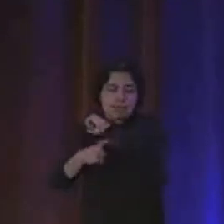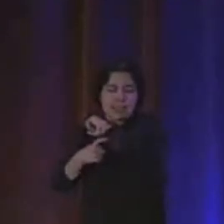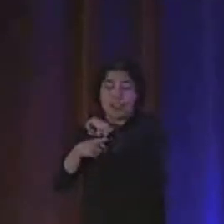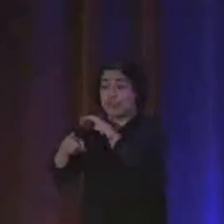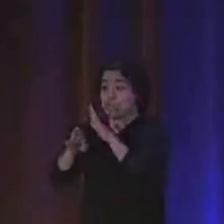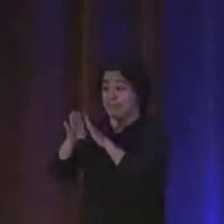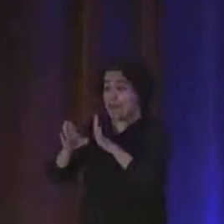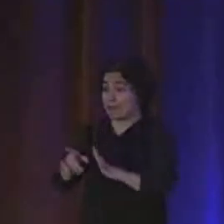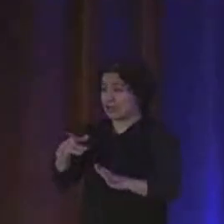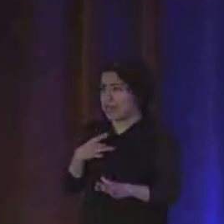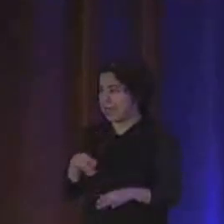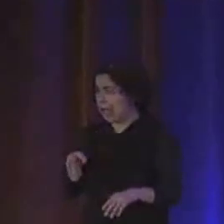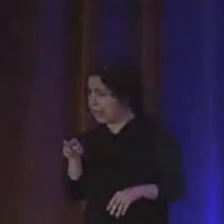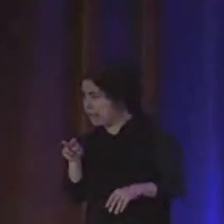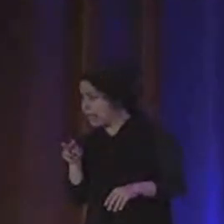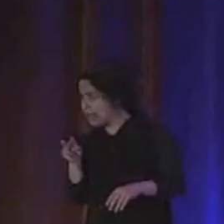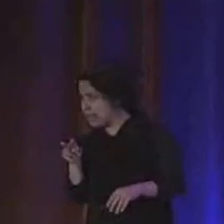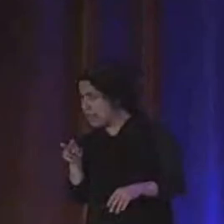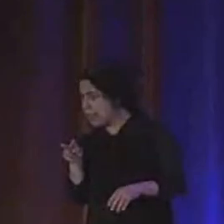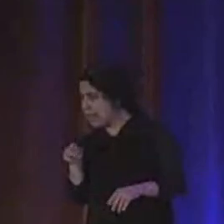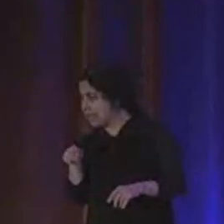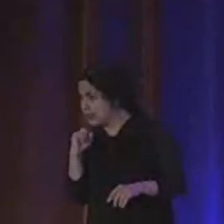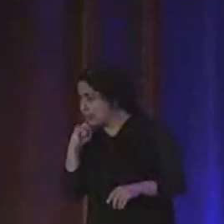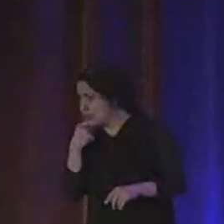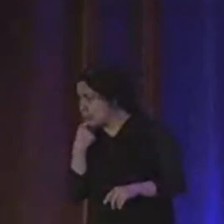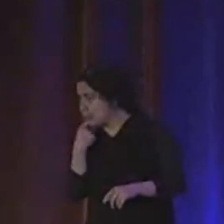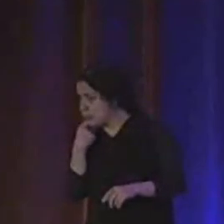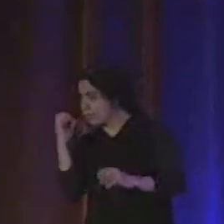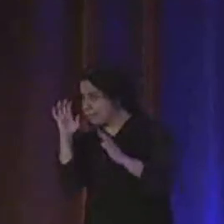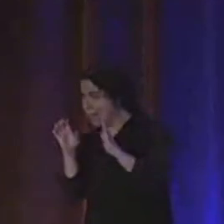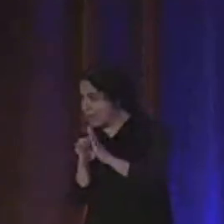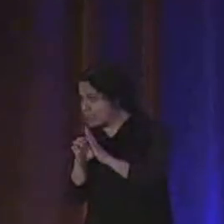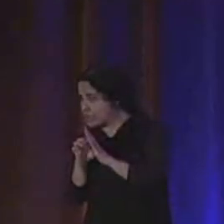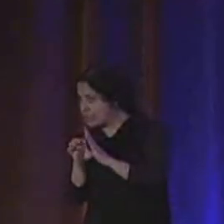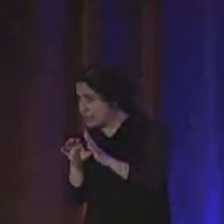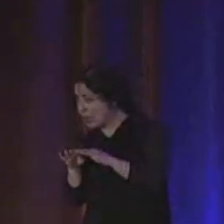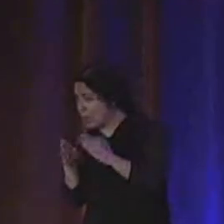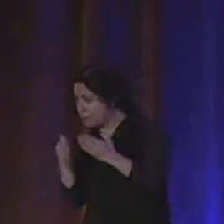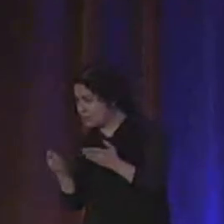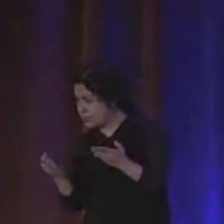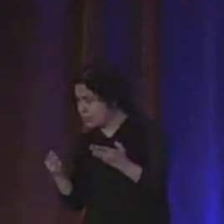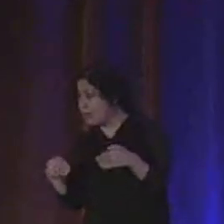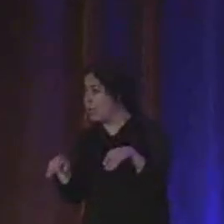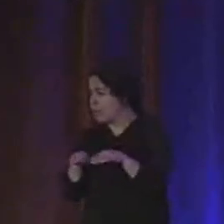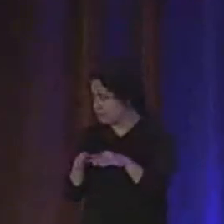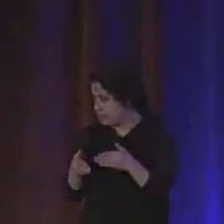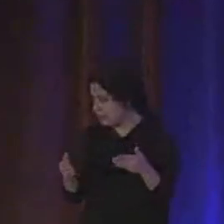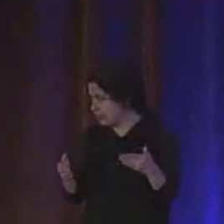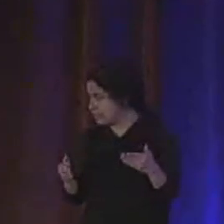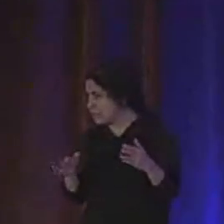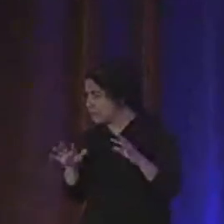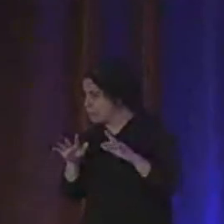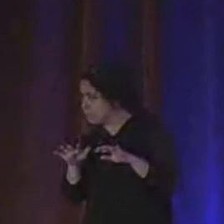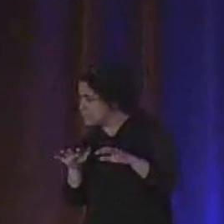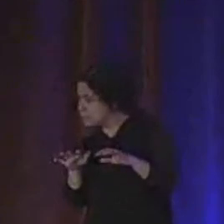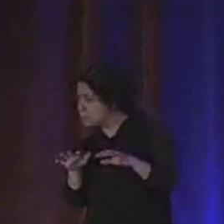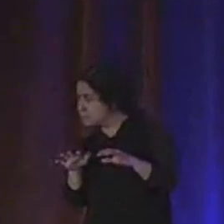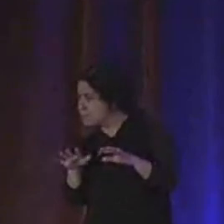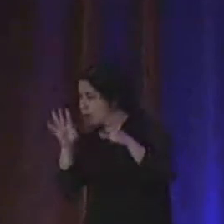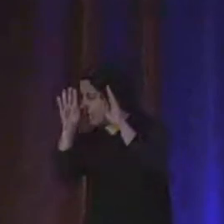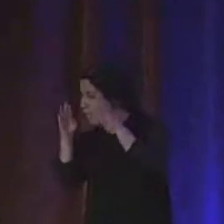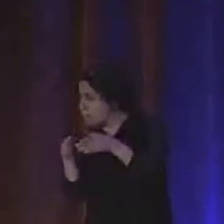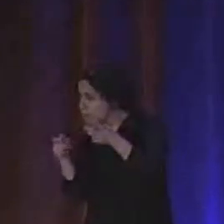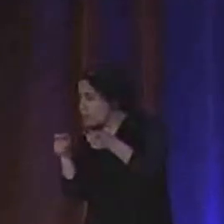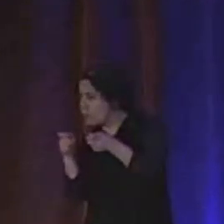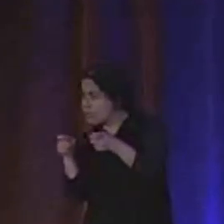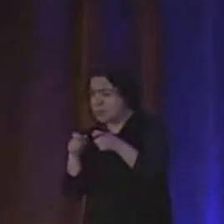like, I got this cool pattern. It opens things, closes things. I get focus management. I